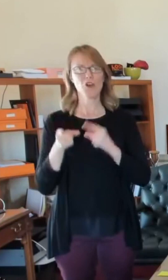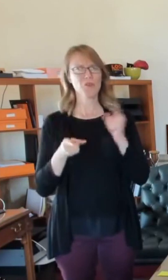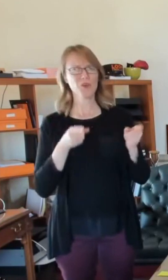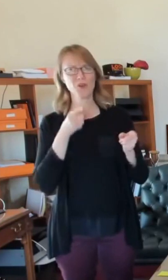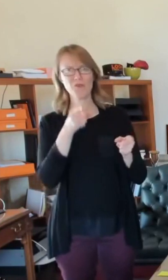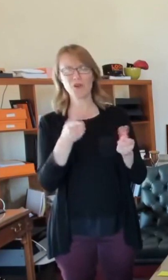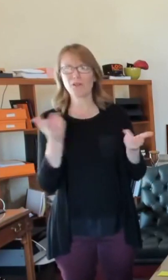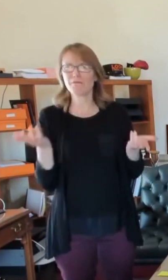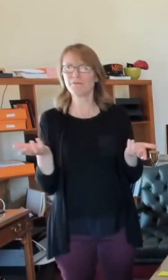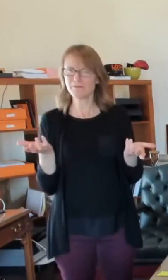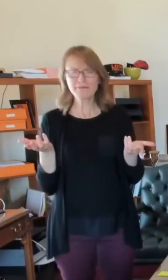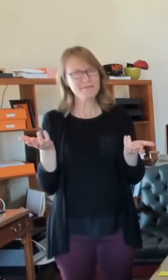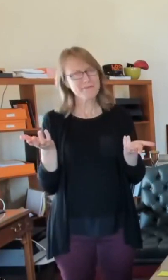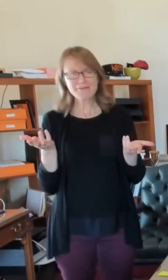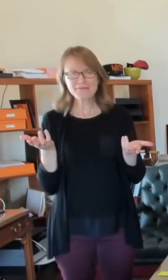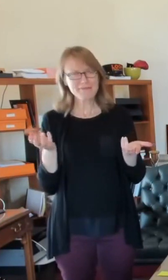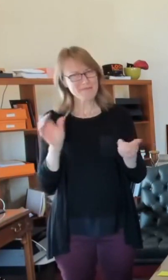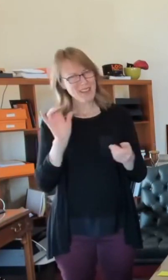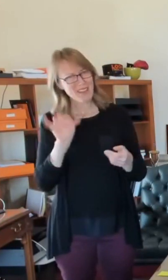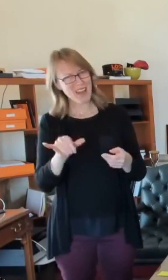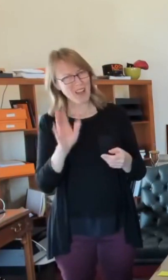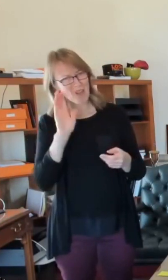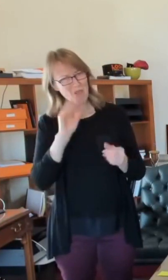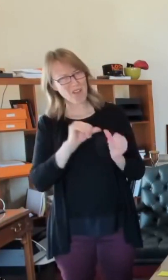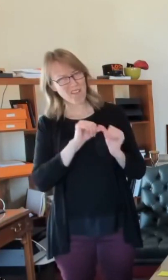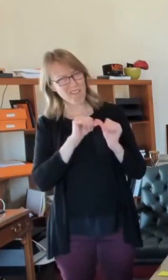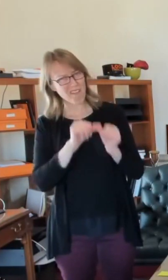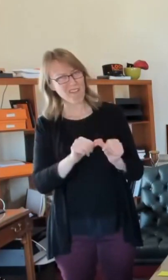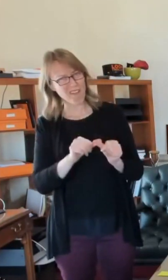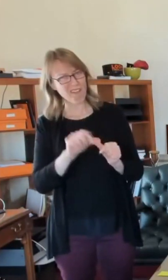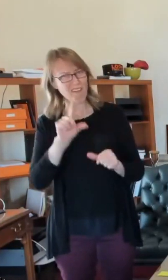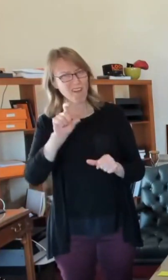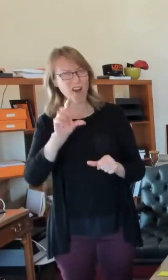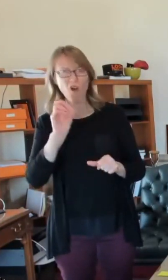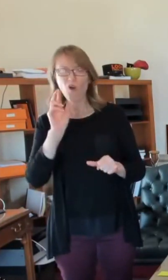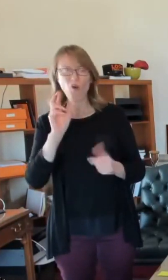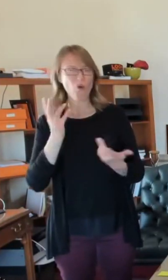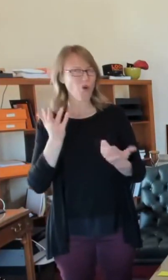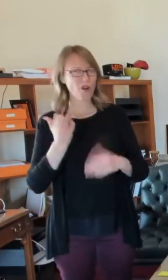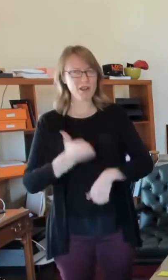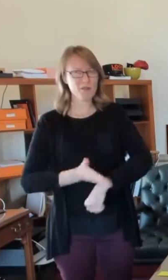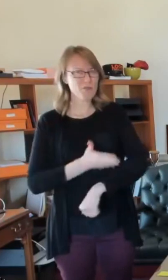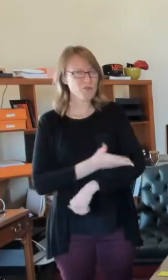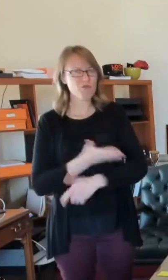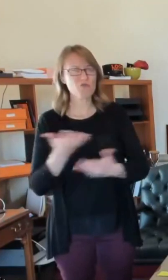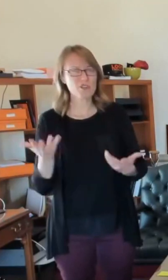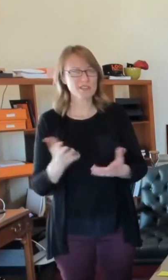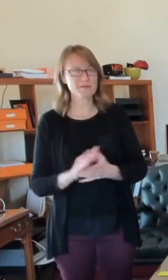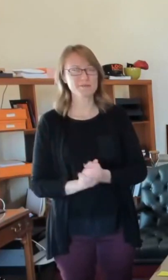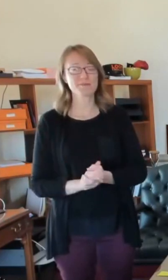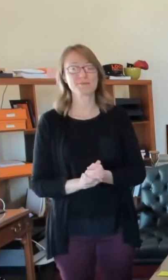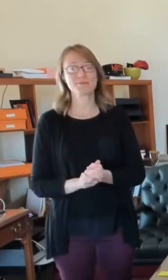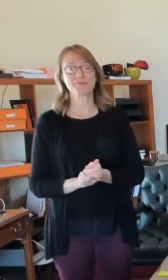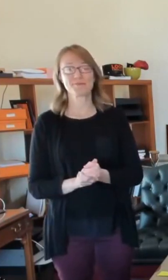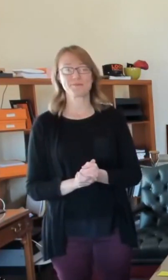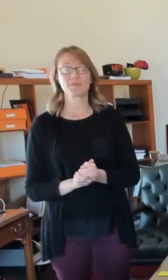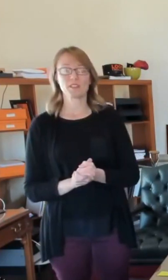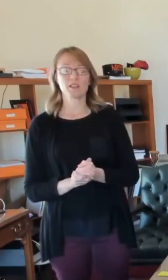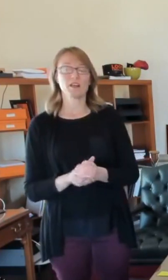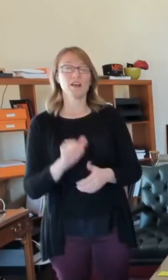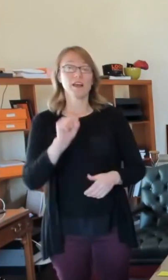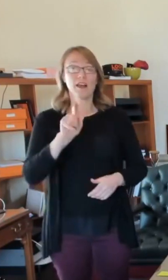Right. Will that get better, or do you think that that's what folks are going to have to continue to do? Alice, I think that's going to get considerably